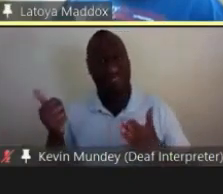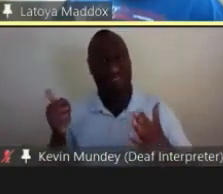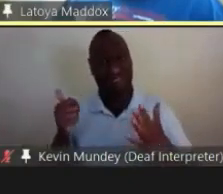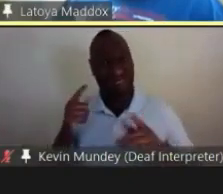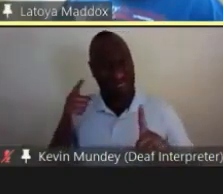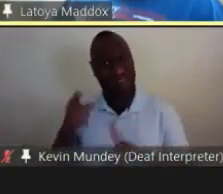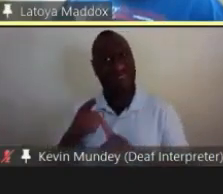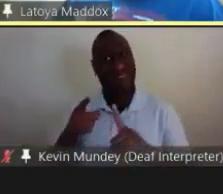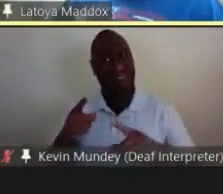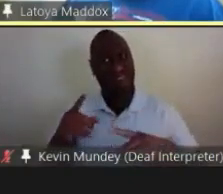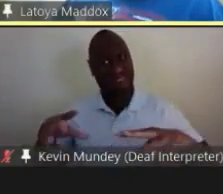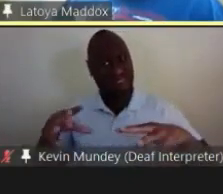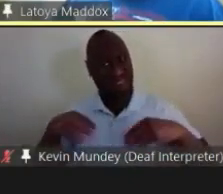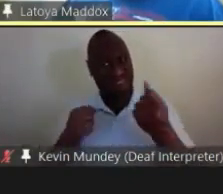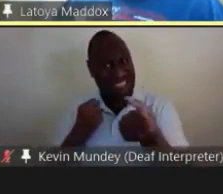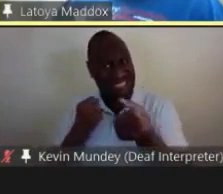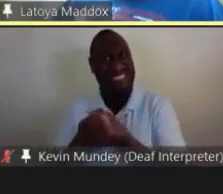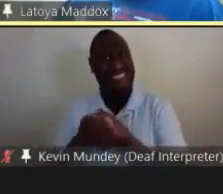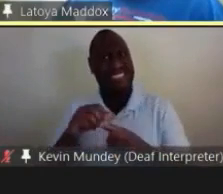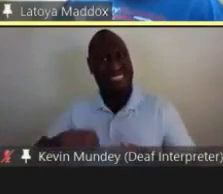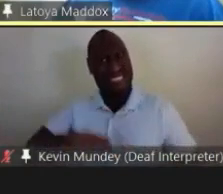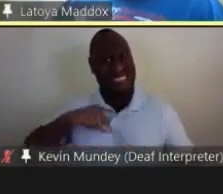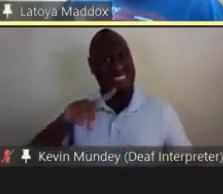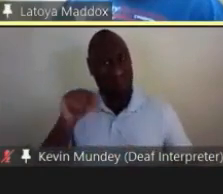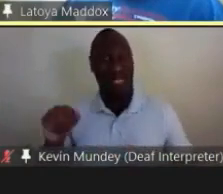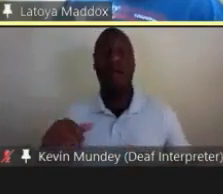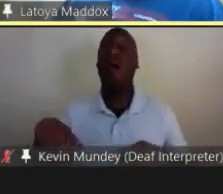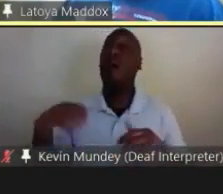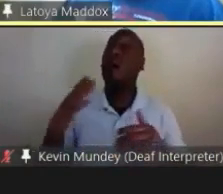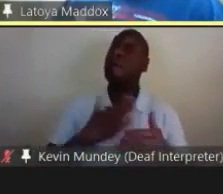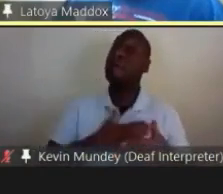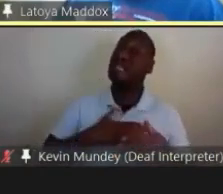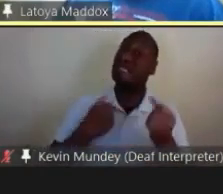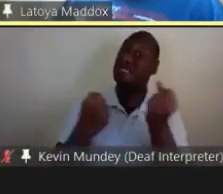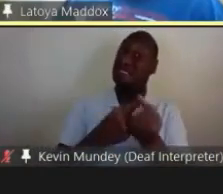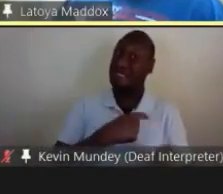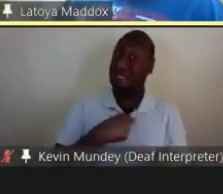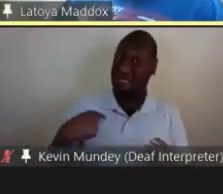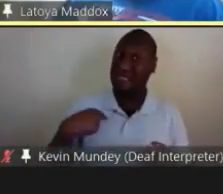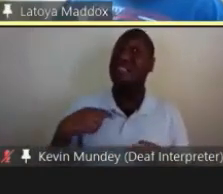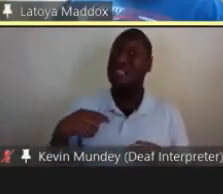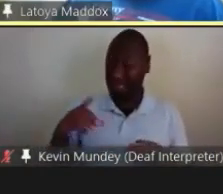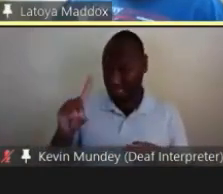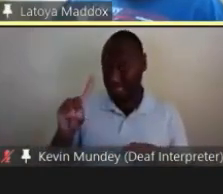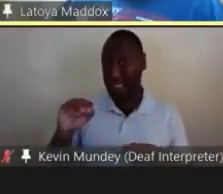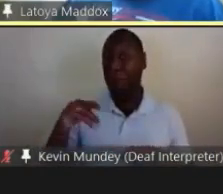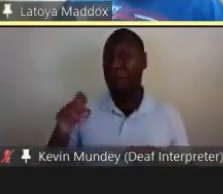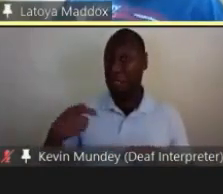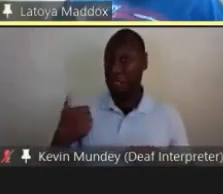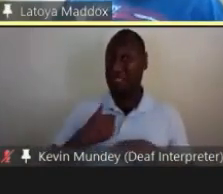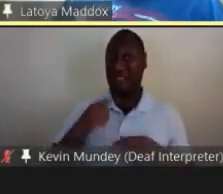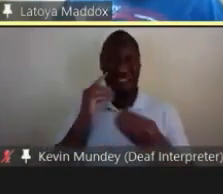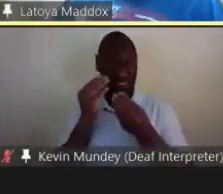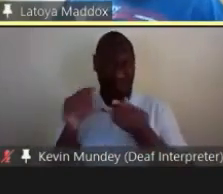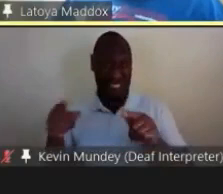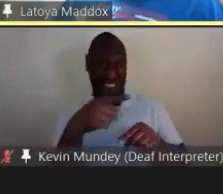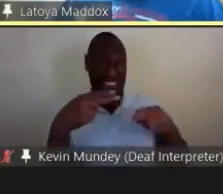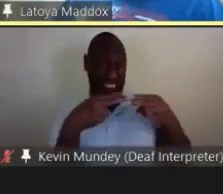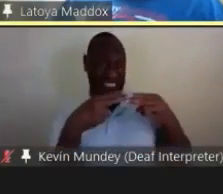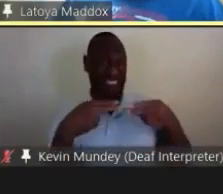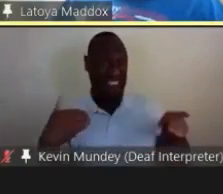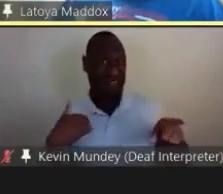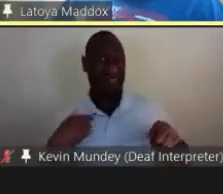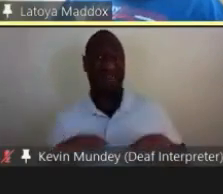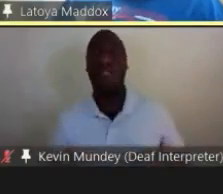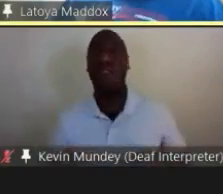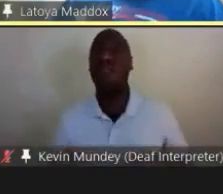you'd like to join us, please reach out to myself or Dominique. Our information is listed on our slide. Now I will turn